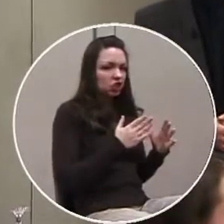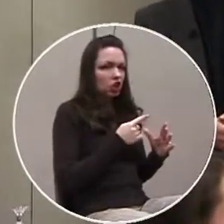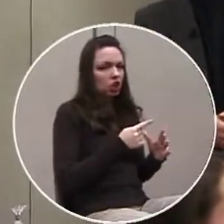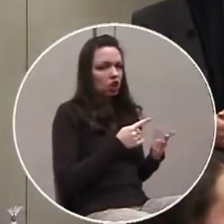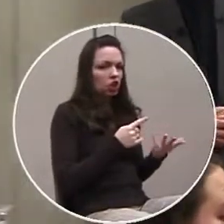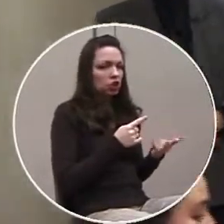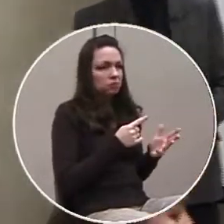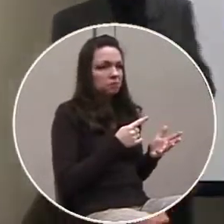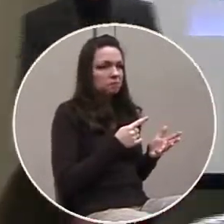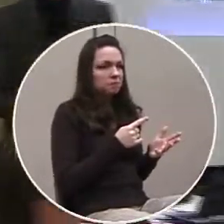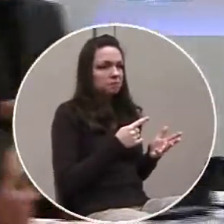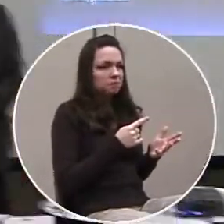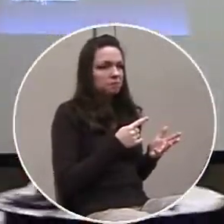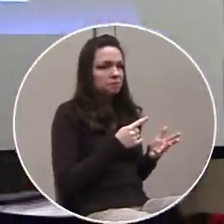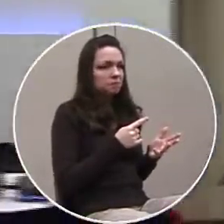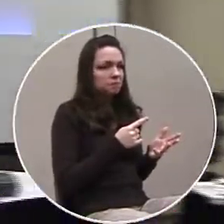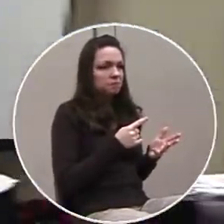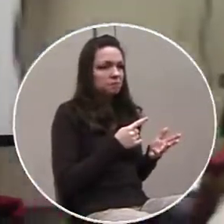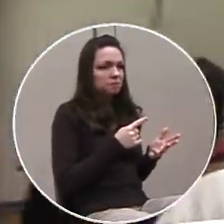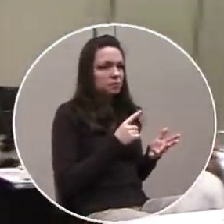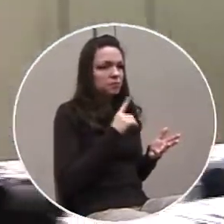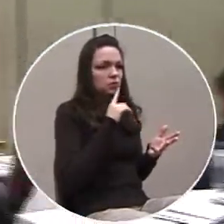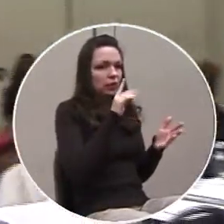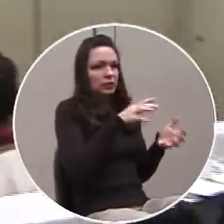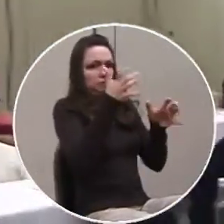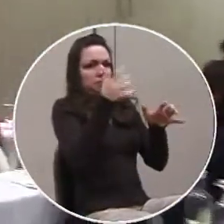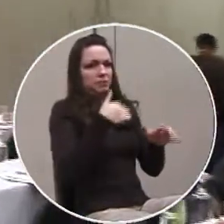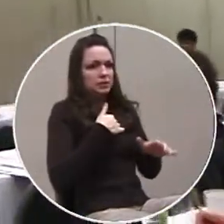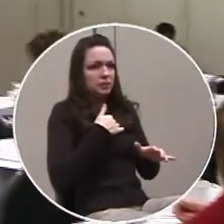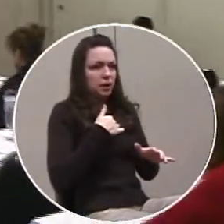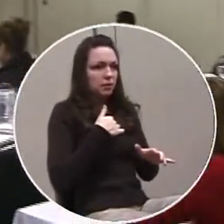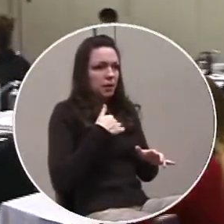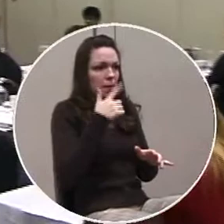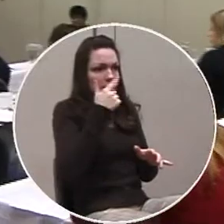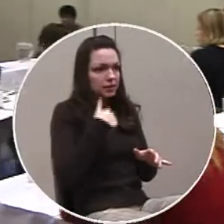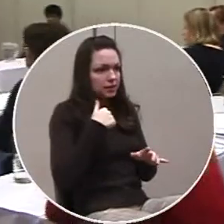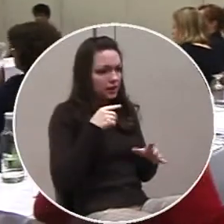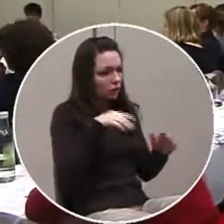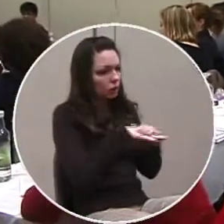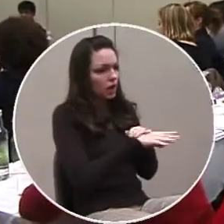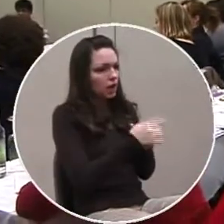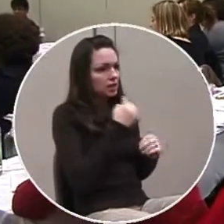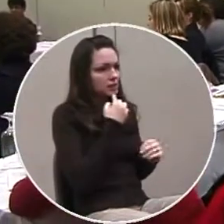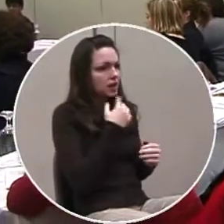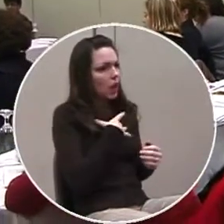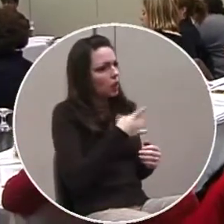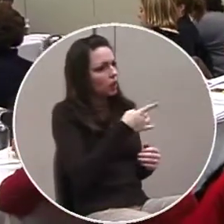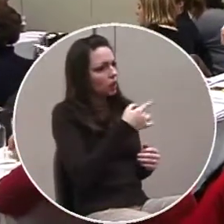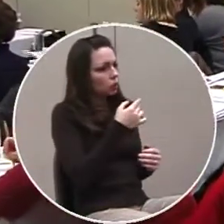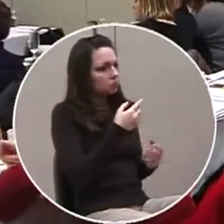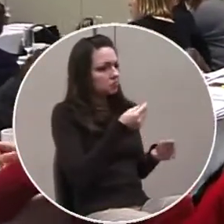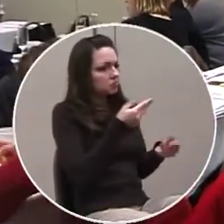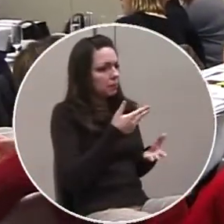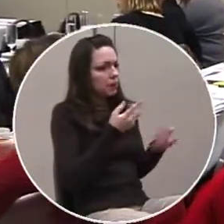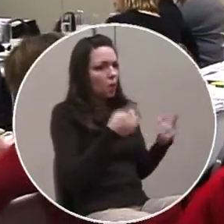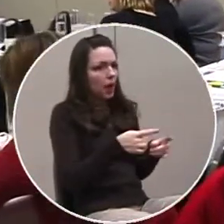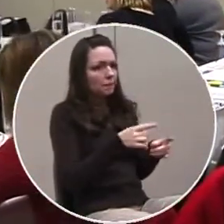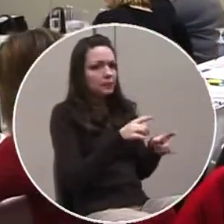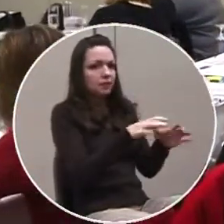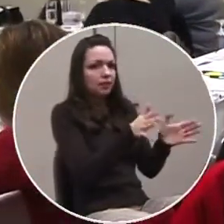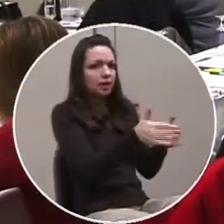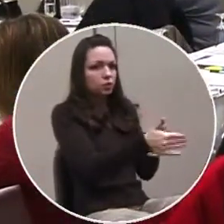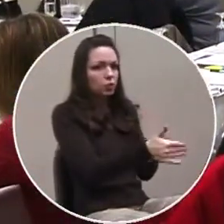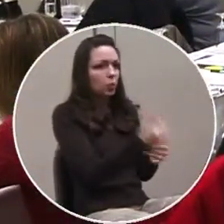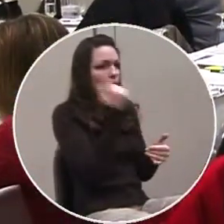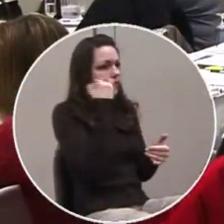of threw me for a loop because I went in there and I said, I'd like you to, see what happens in the classroom, so just, if you could